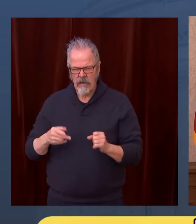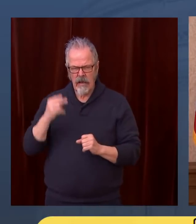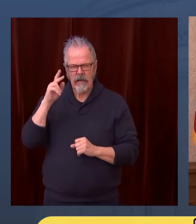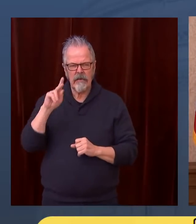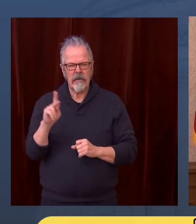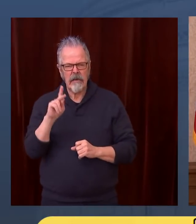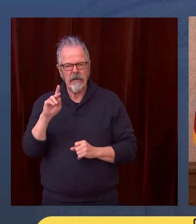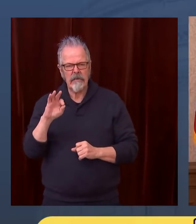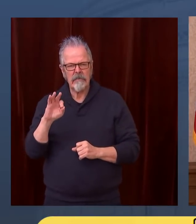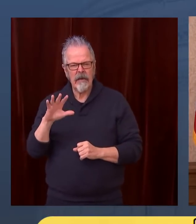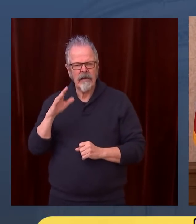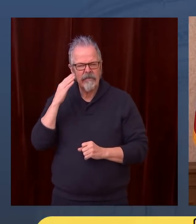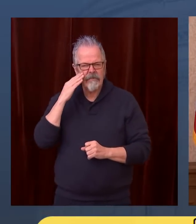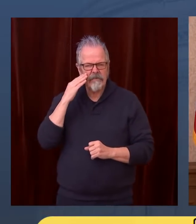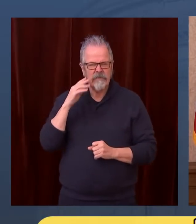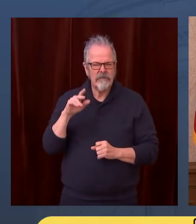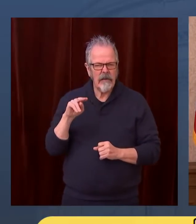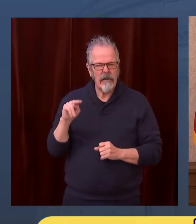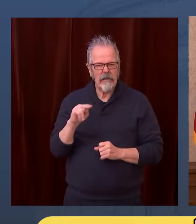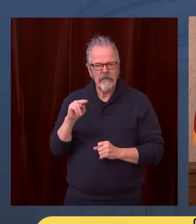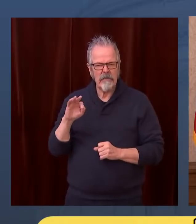right now when that happens?